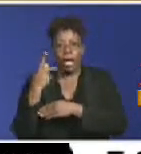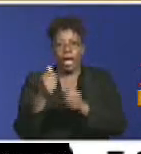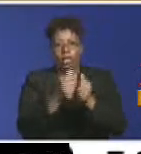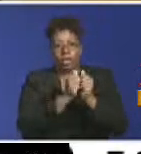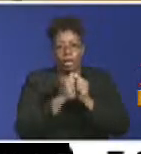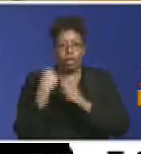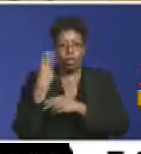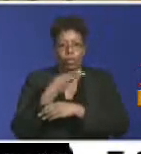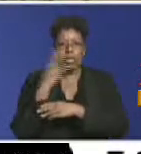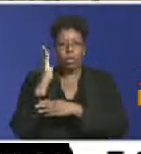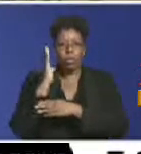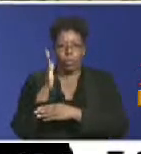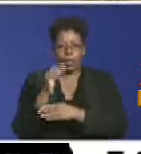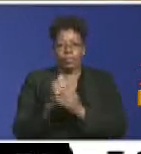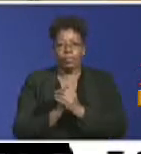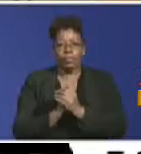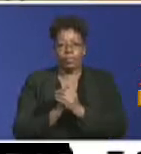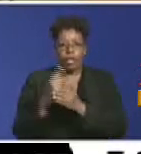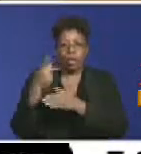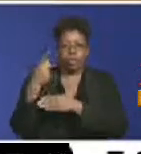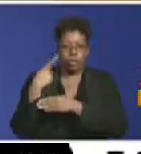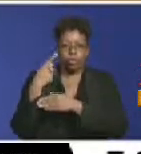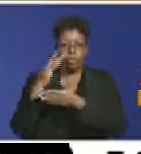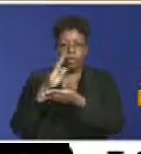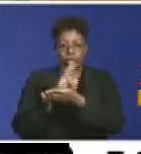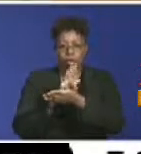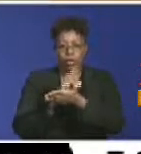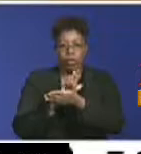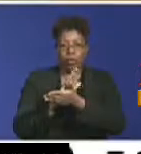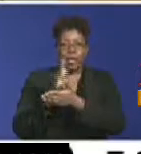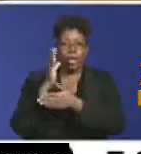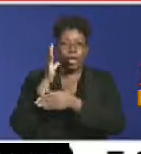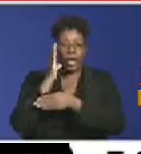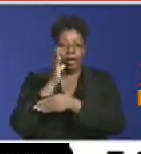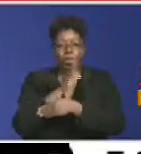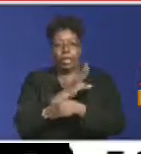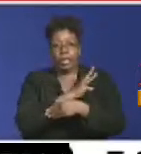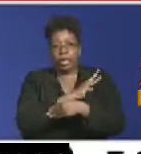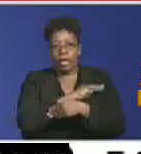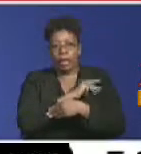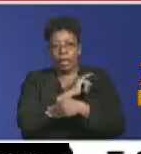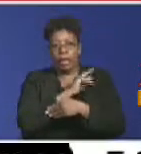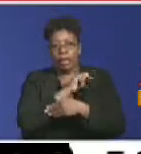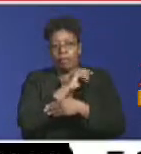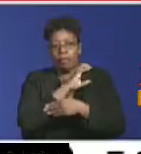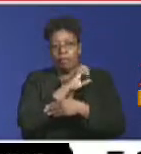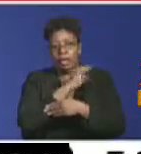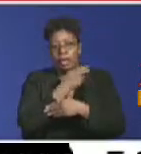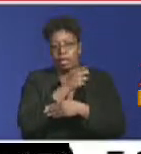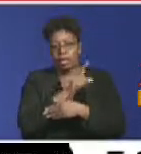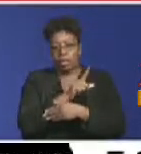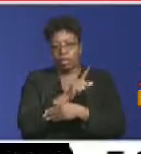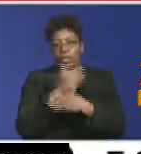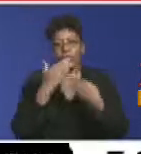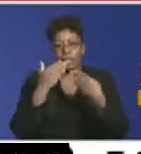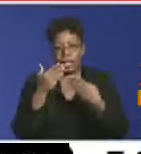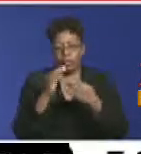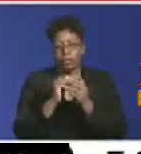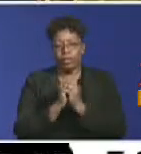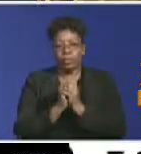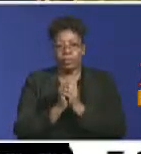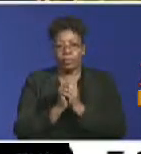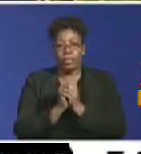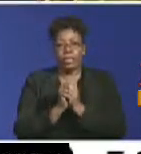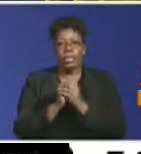will. Principal of Sadie Curtis, Carolyn Wright Mitchell, was thankful for the gesture. In life, there